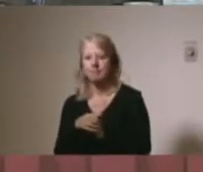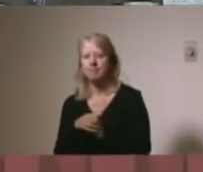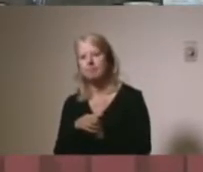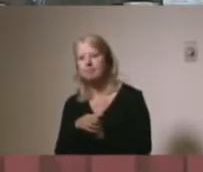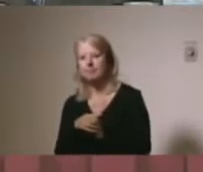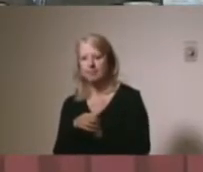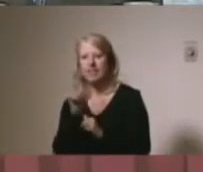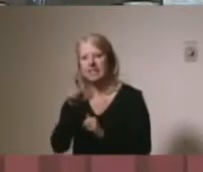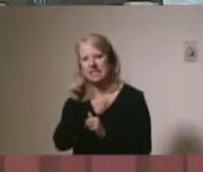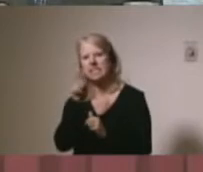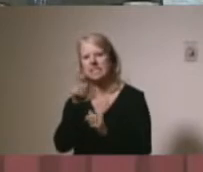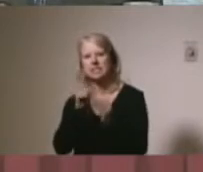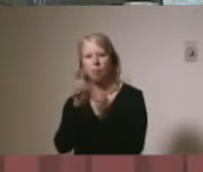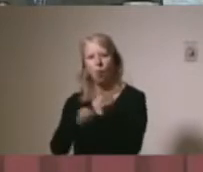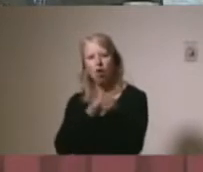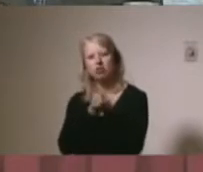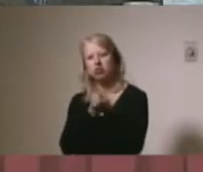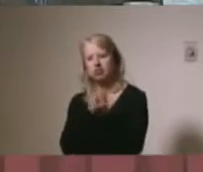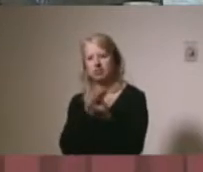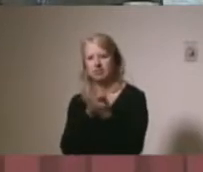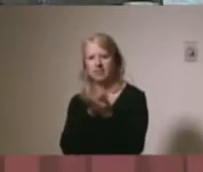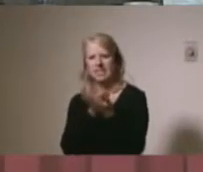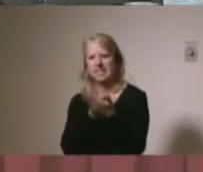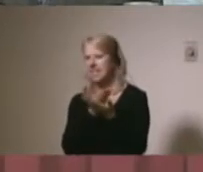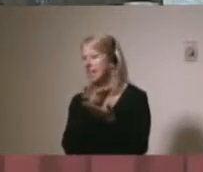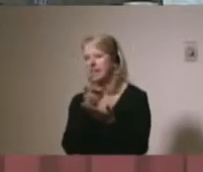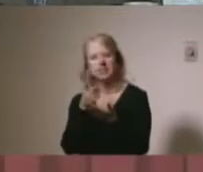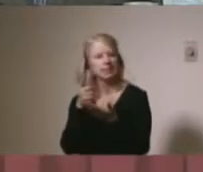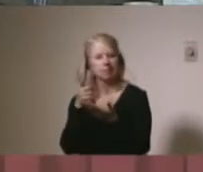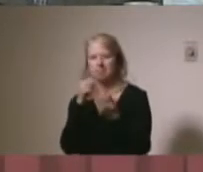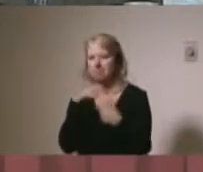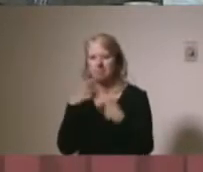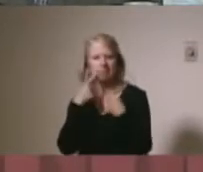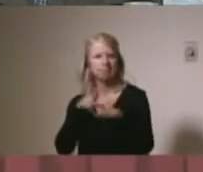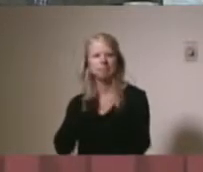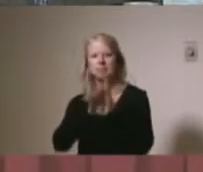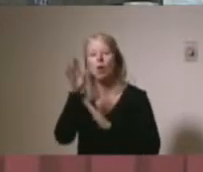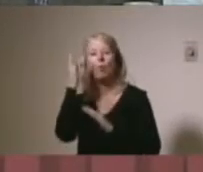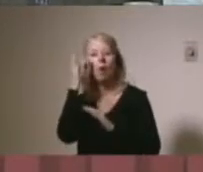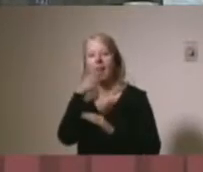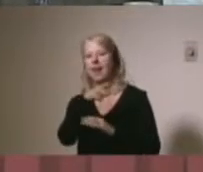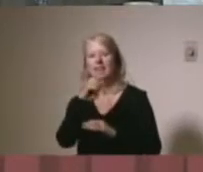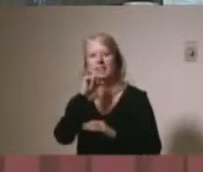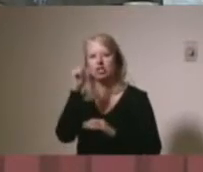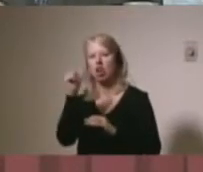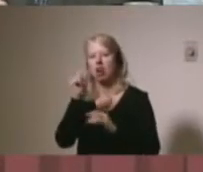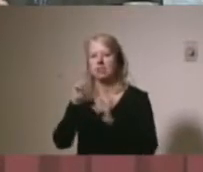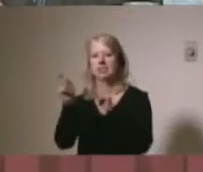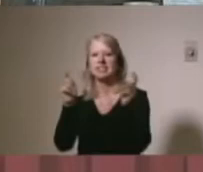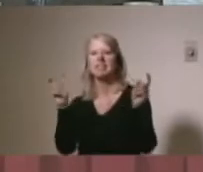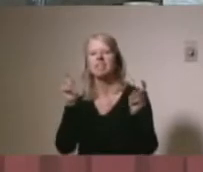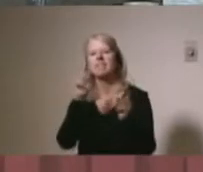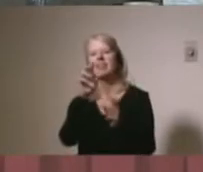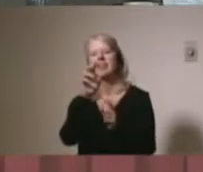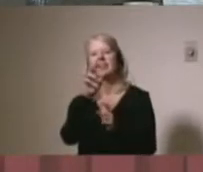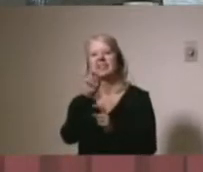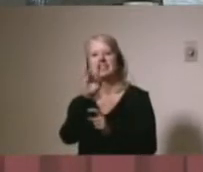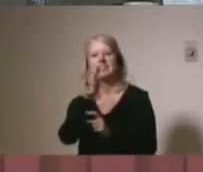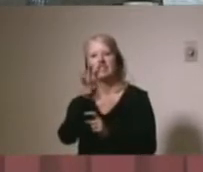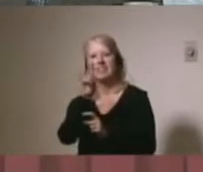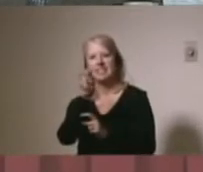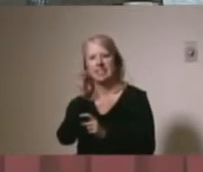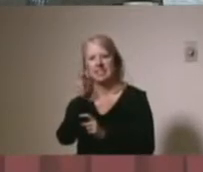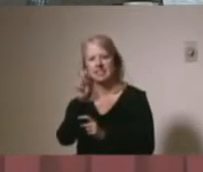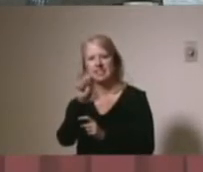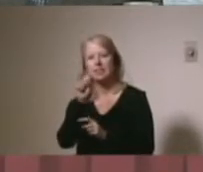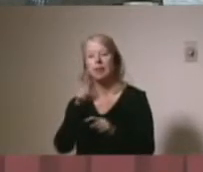needs more funding, and it hasn't delivered because it's not giving dividends. But he also said that